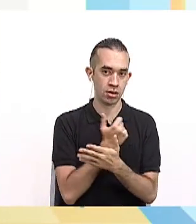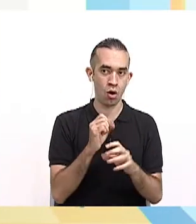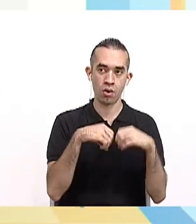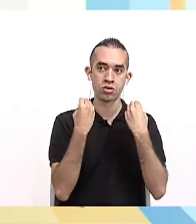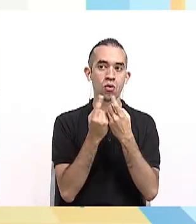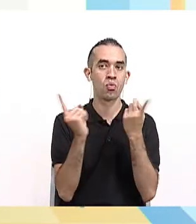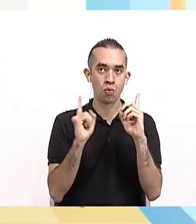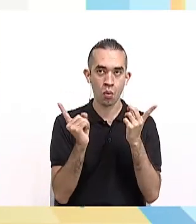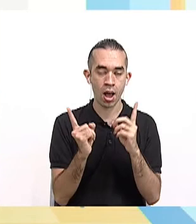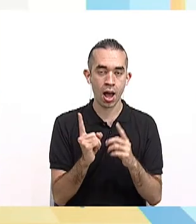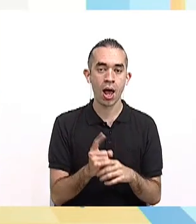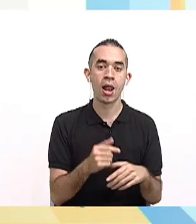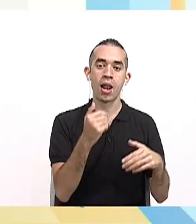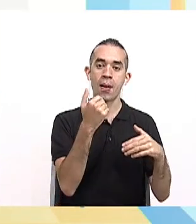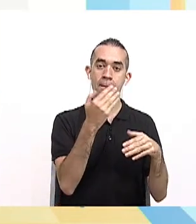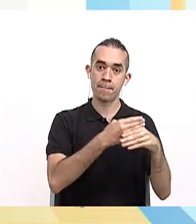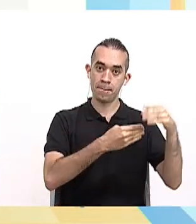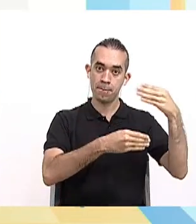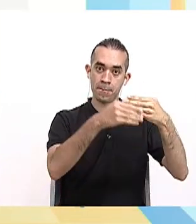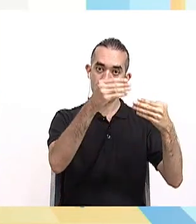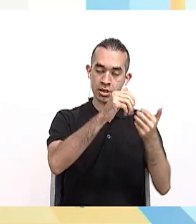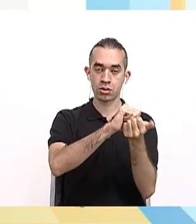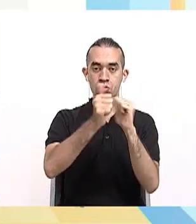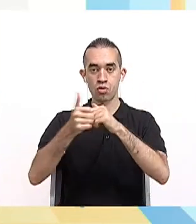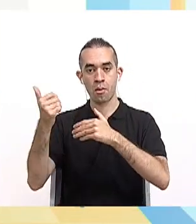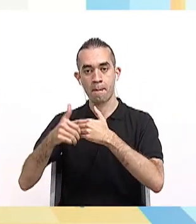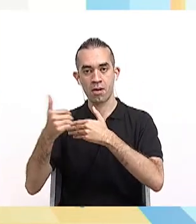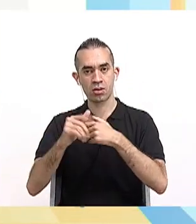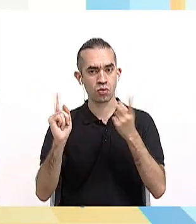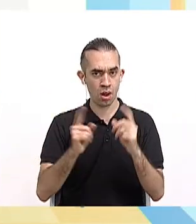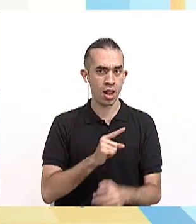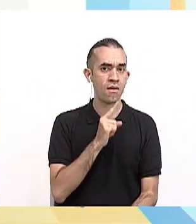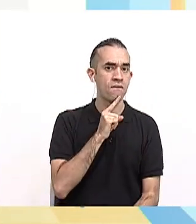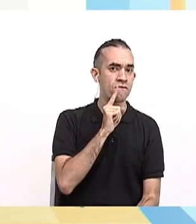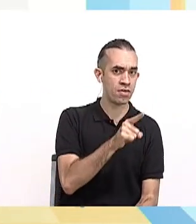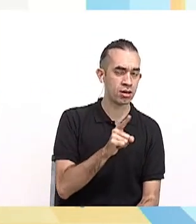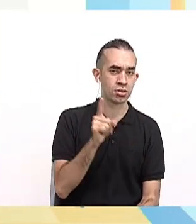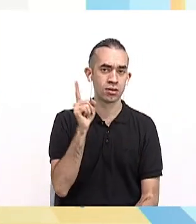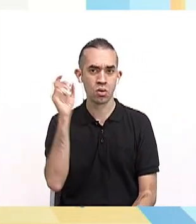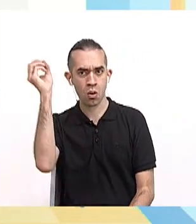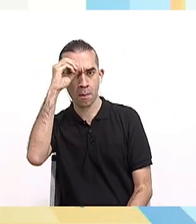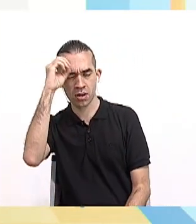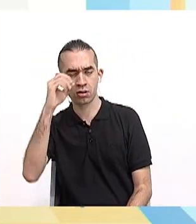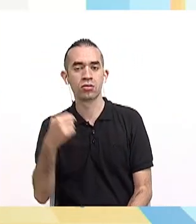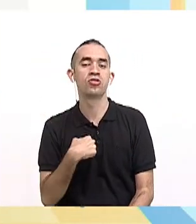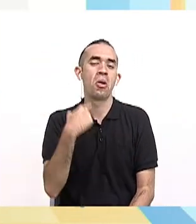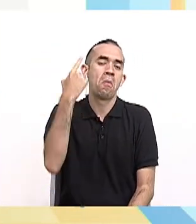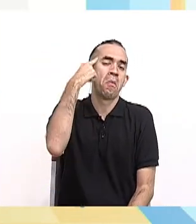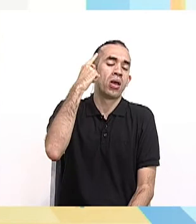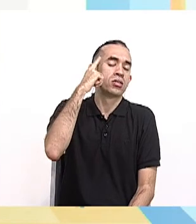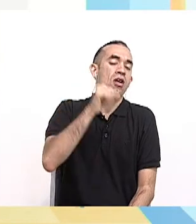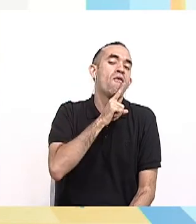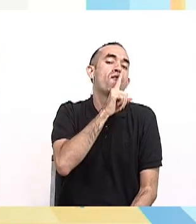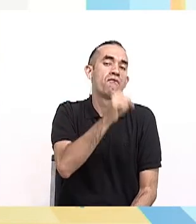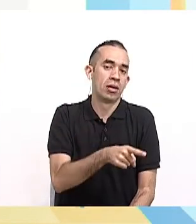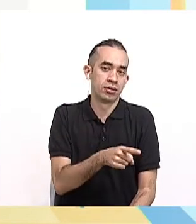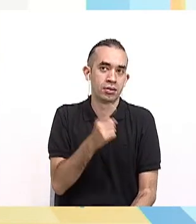an opinion? I think this is a fact, right? Because we have data. We